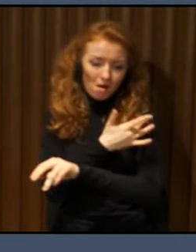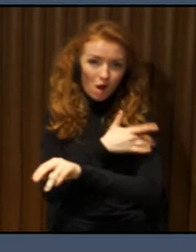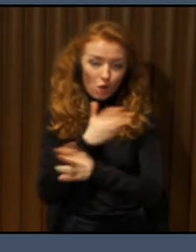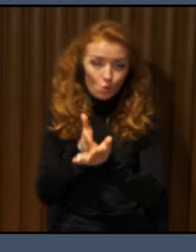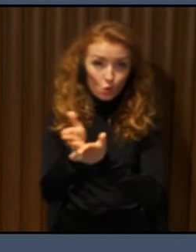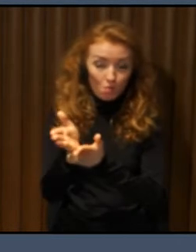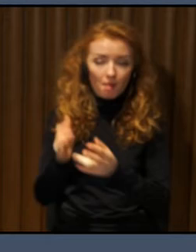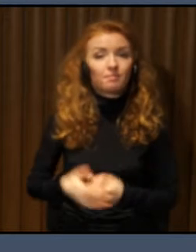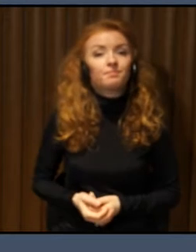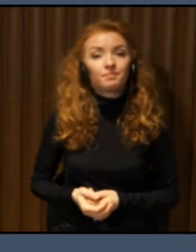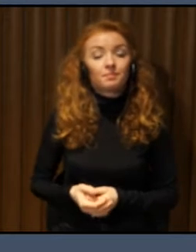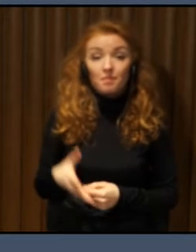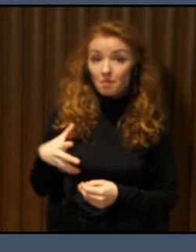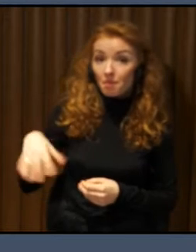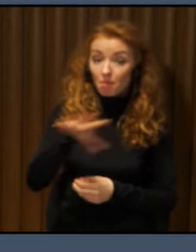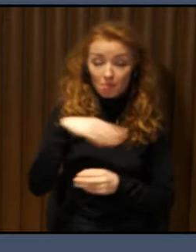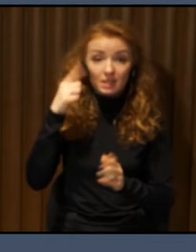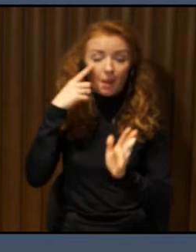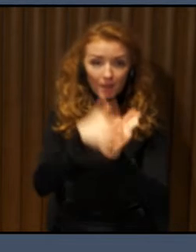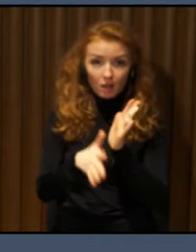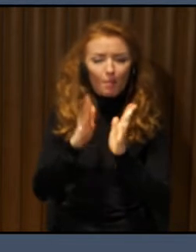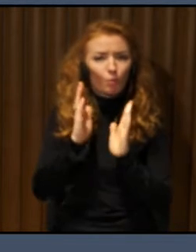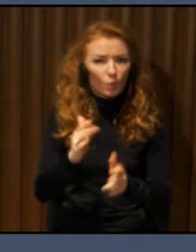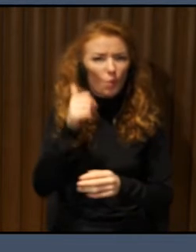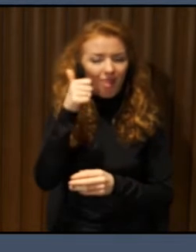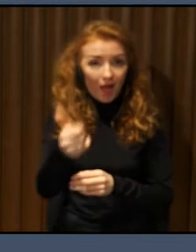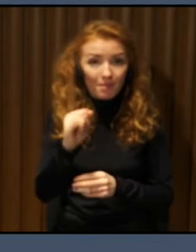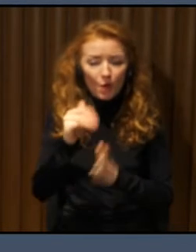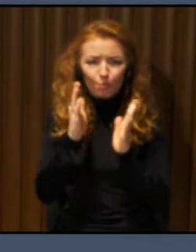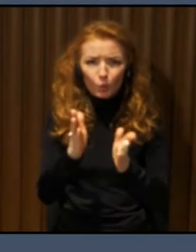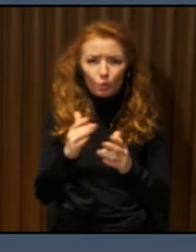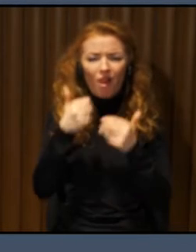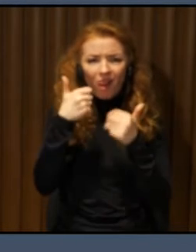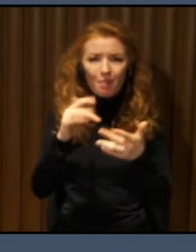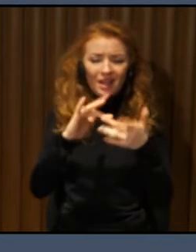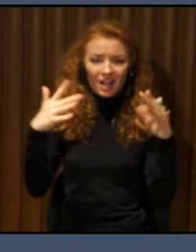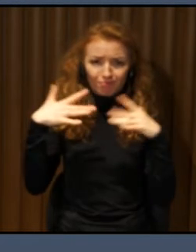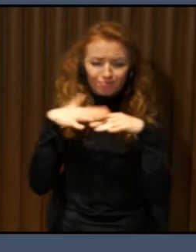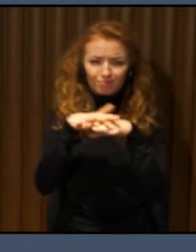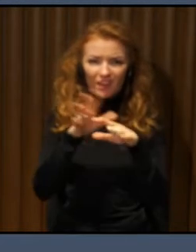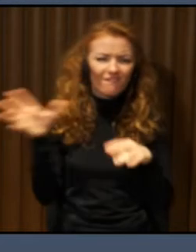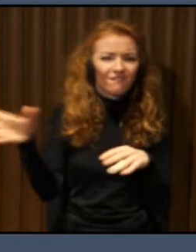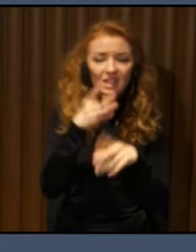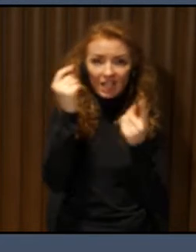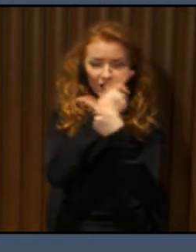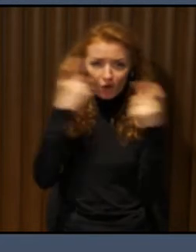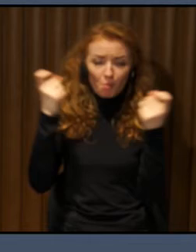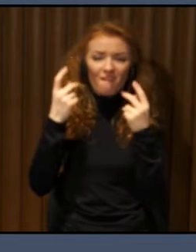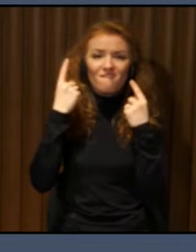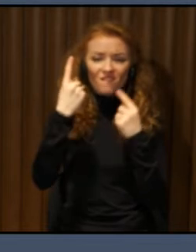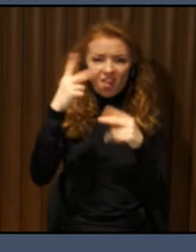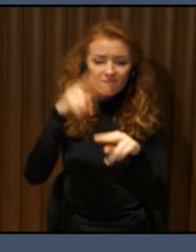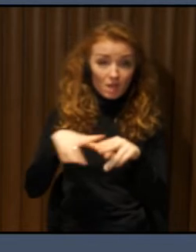if everyone had up-to-date websites and contact info, but this is not the case. A number of service providers do not have any